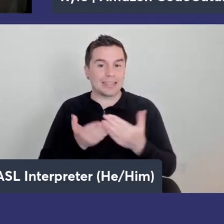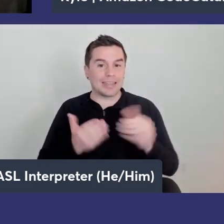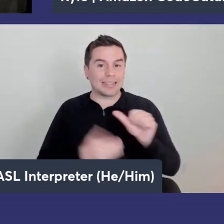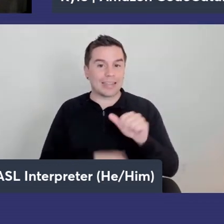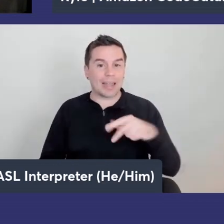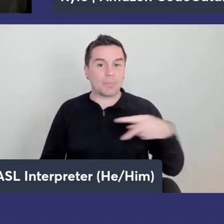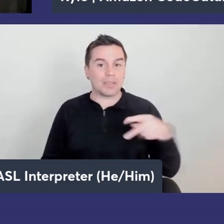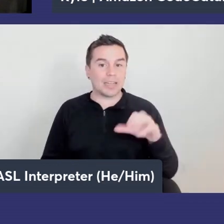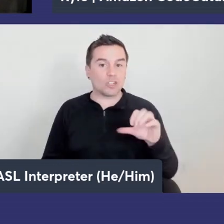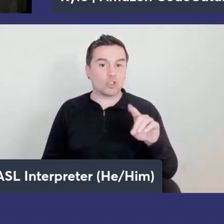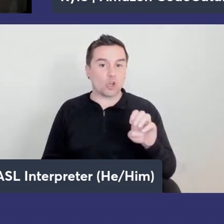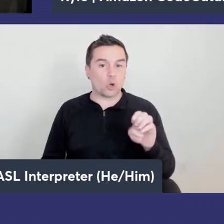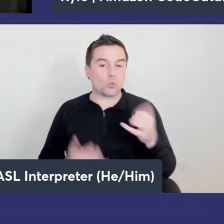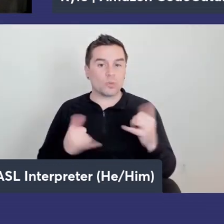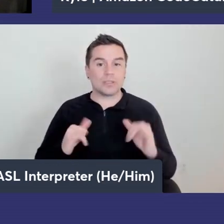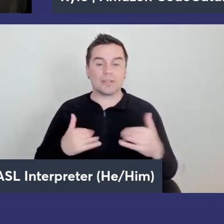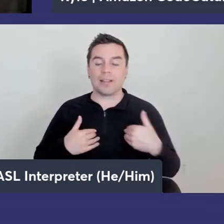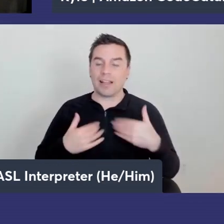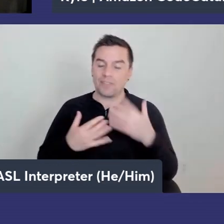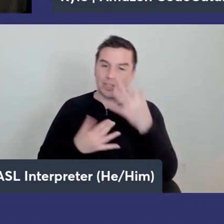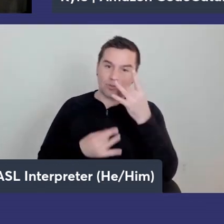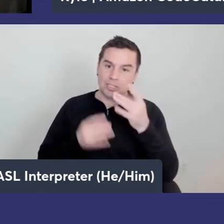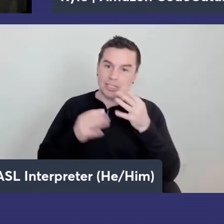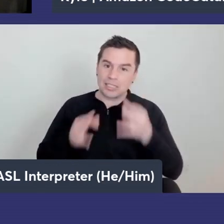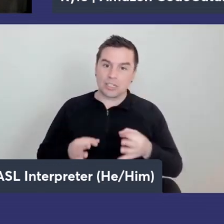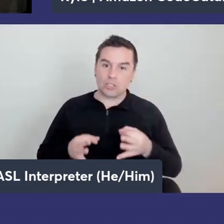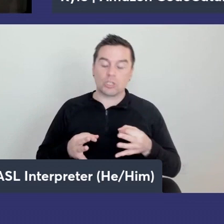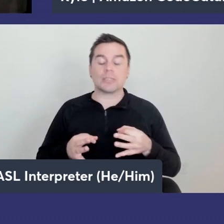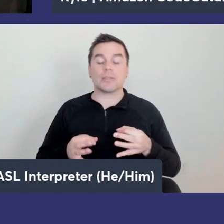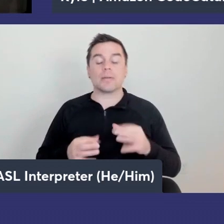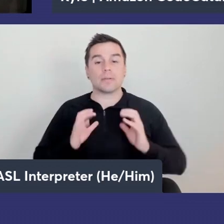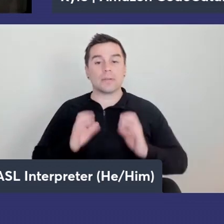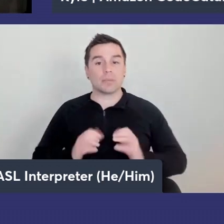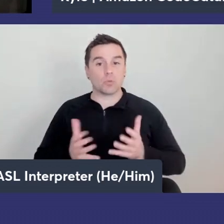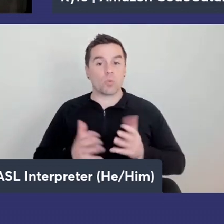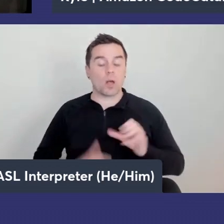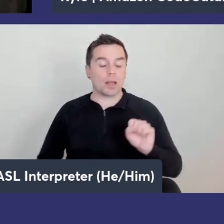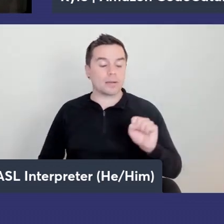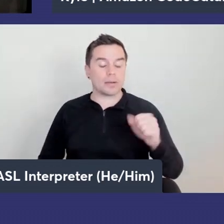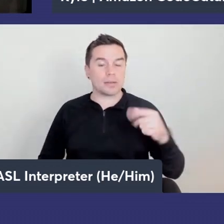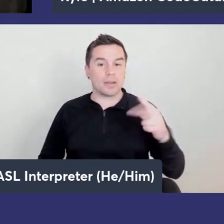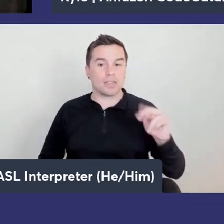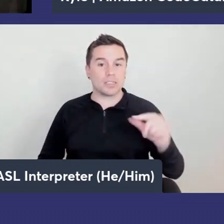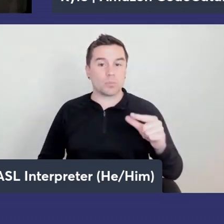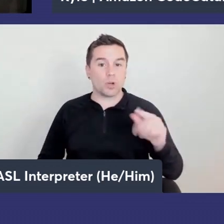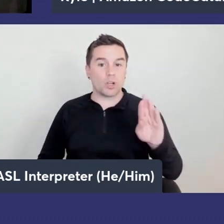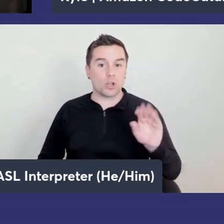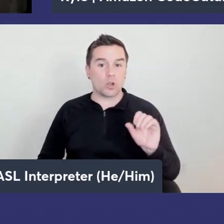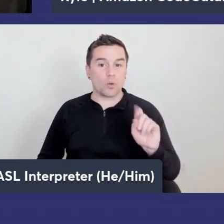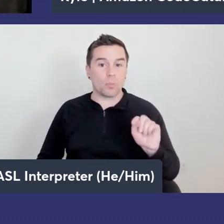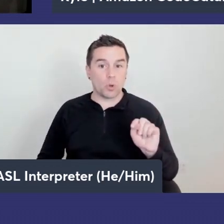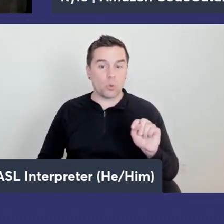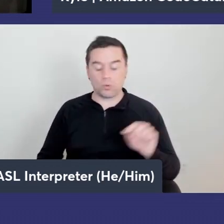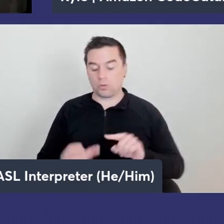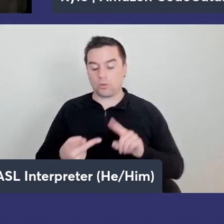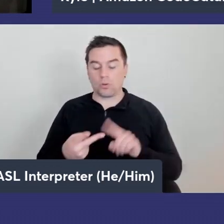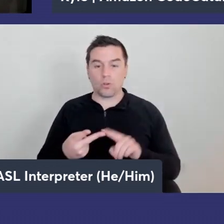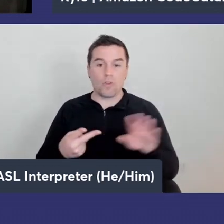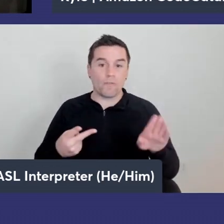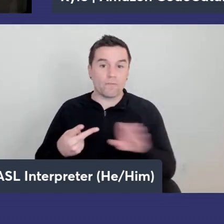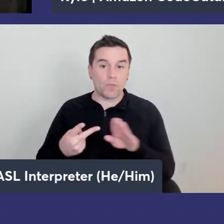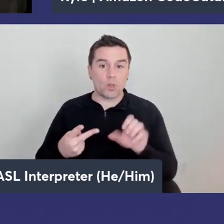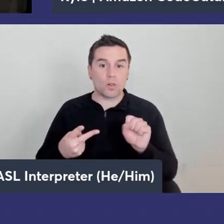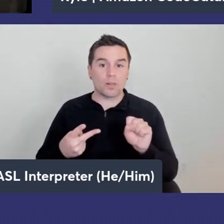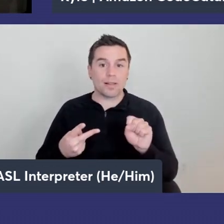interesting decisions of like, do customers want like a Spring Boot app that just gets you the baseline to go, or do we want the full stack app? And we've got some really